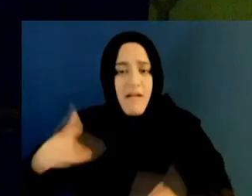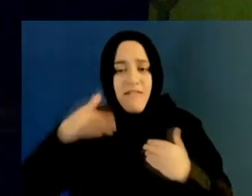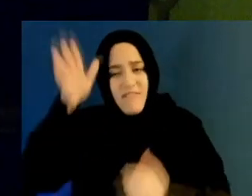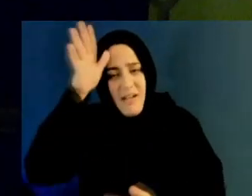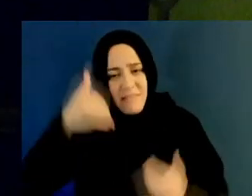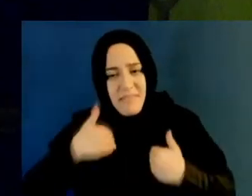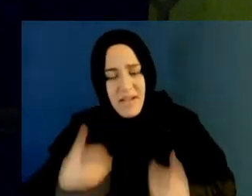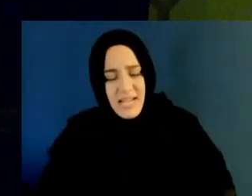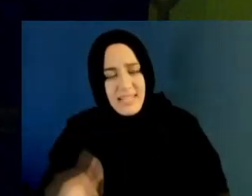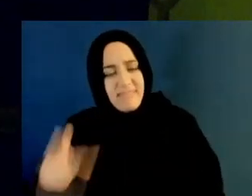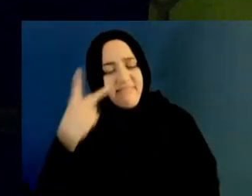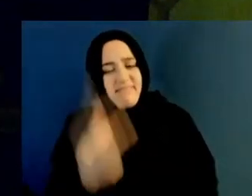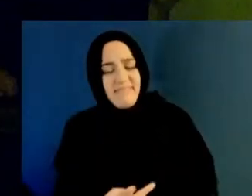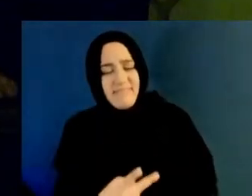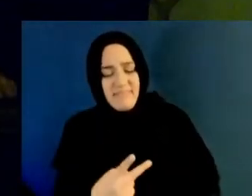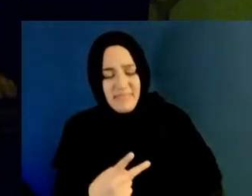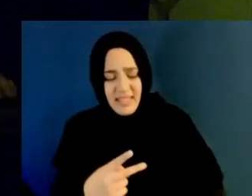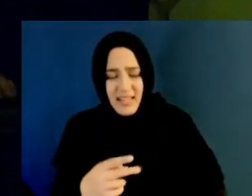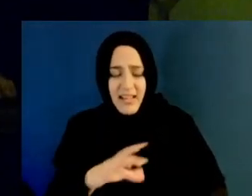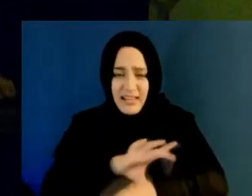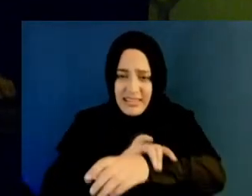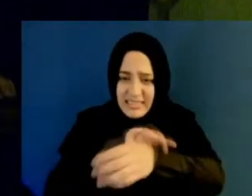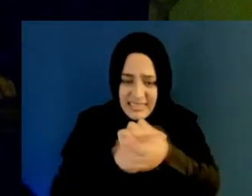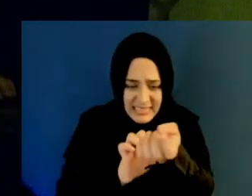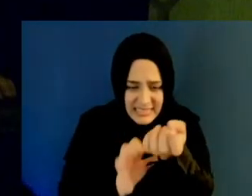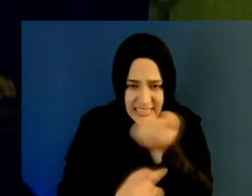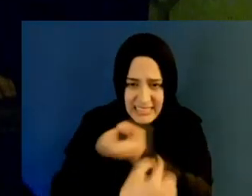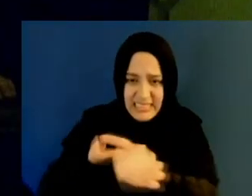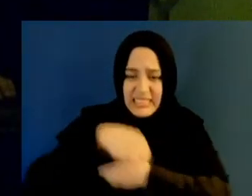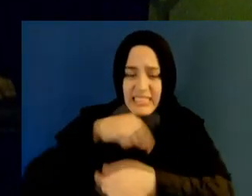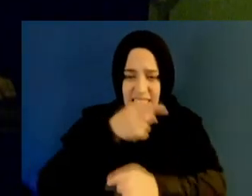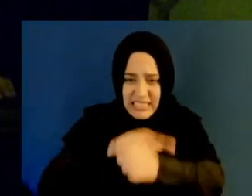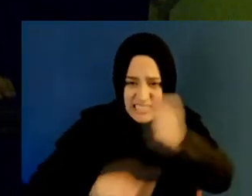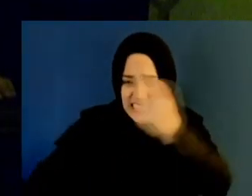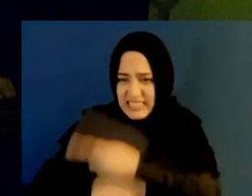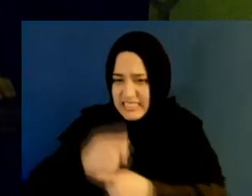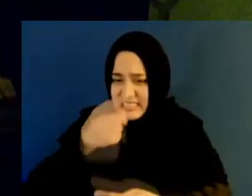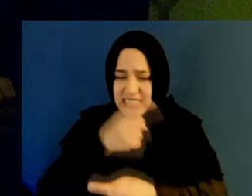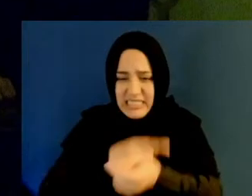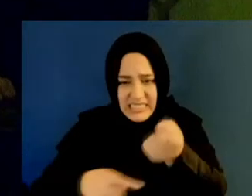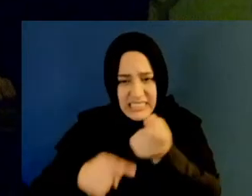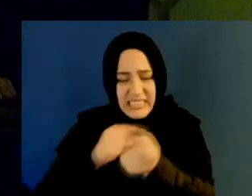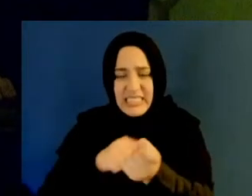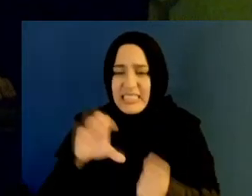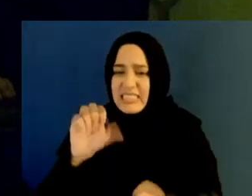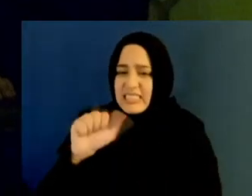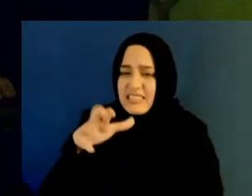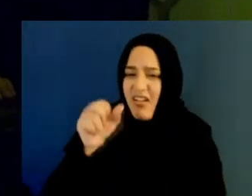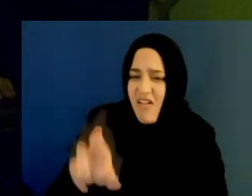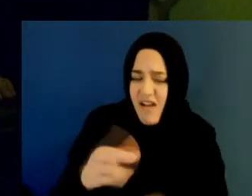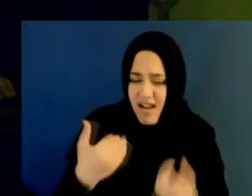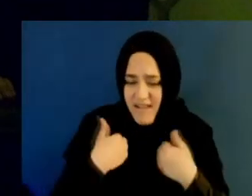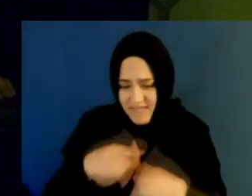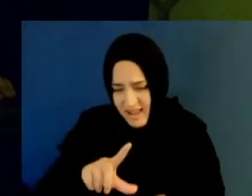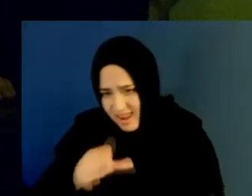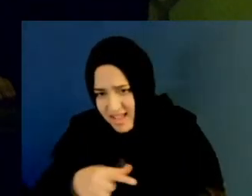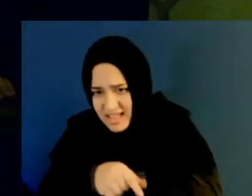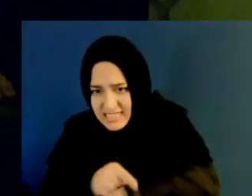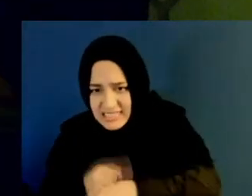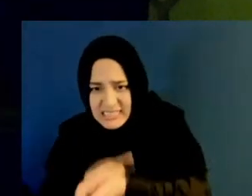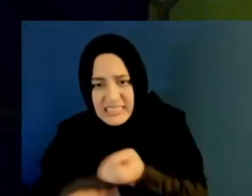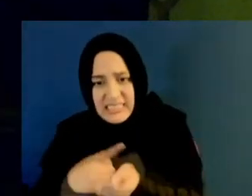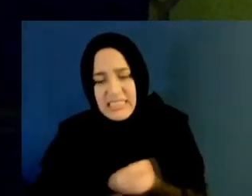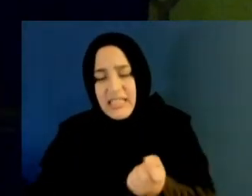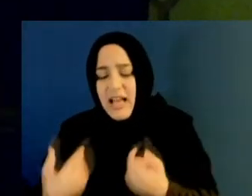them. Do you know scars and cuts? Why? Because the Maktal mentions that when it came to Imam Zainul